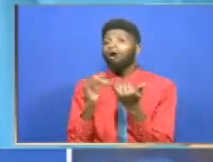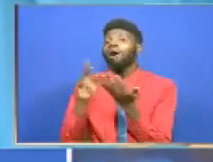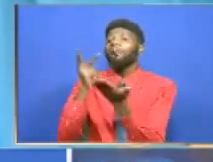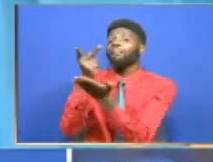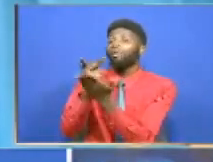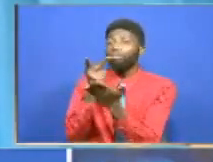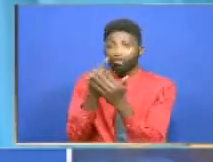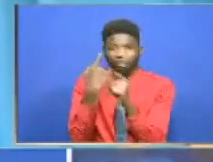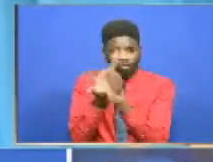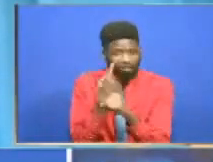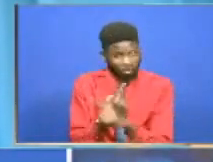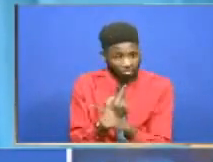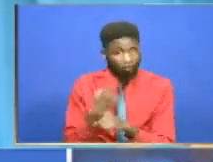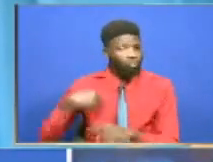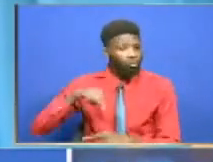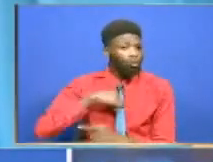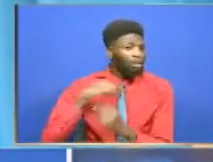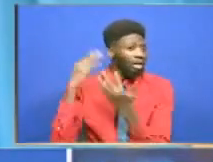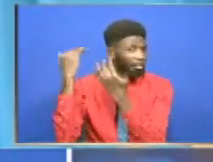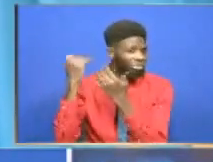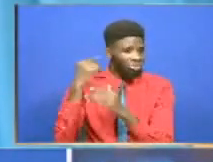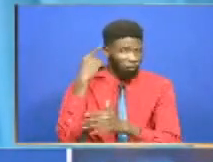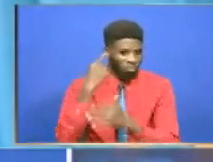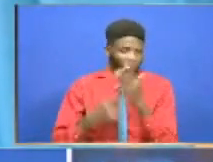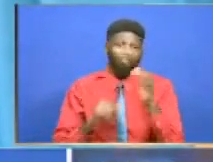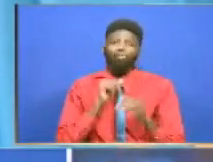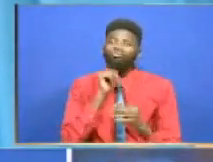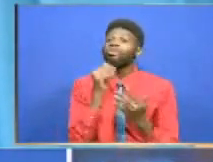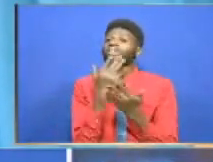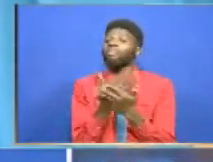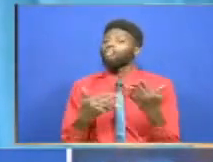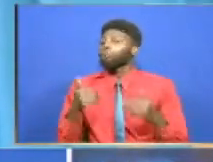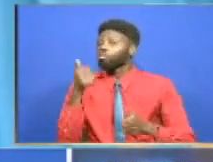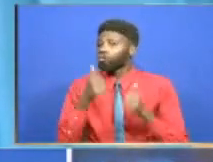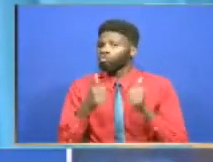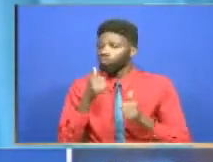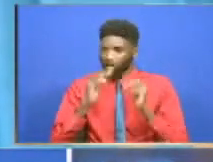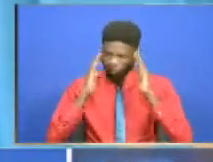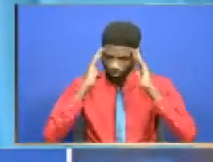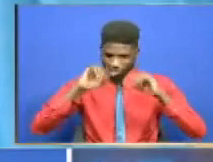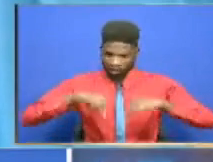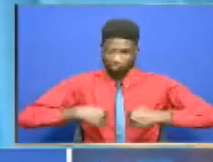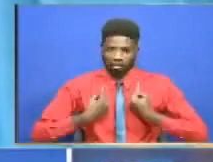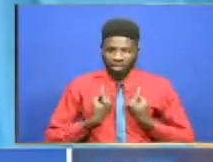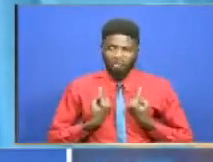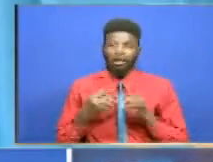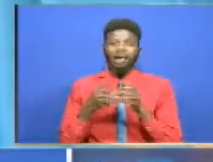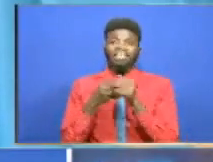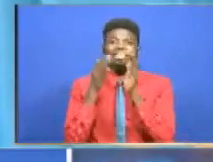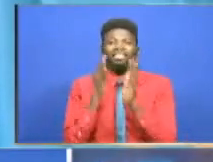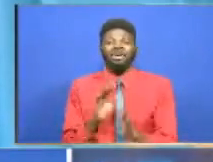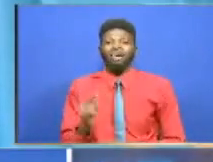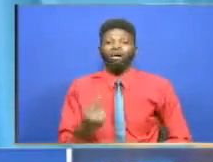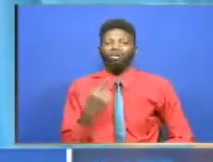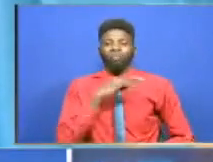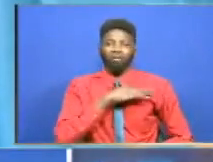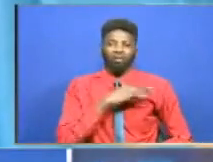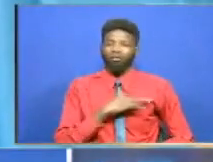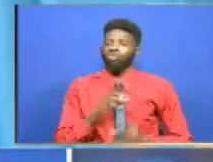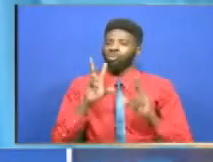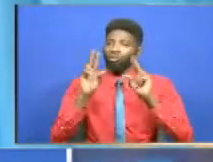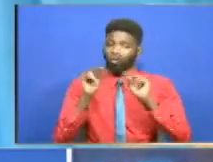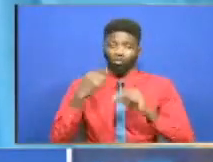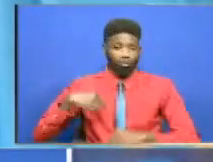tunatarajia isiwe ni mambo ya kibinafsi ya viongozi. Tujue